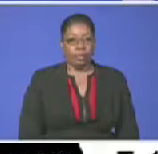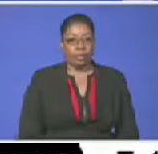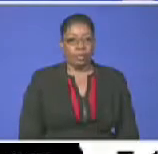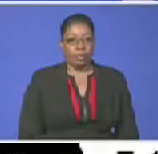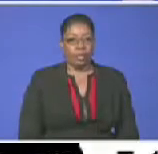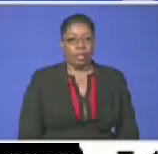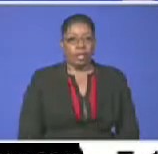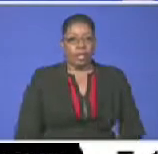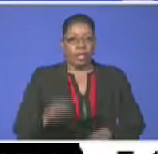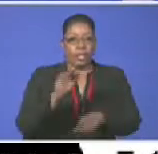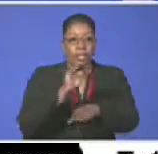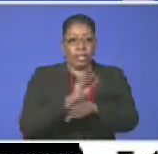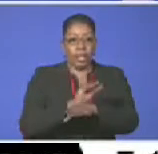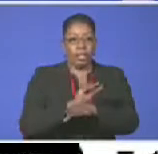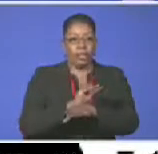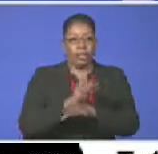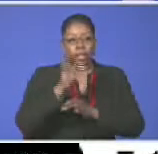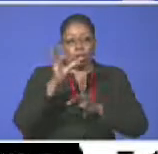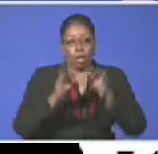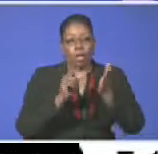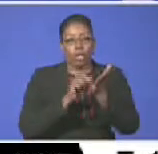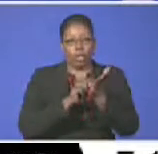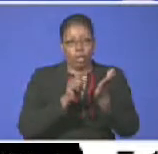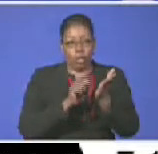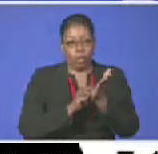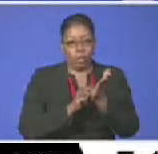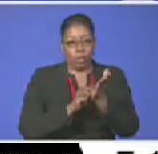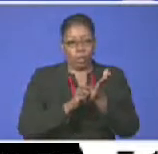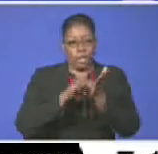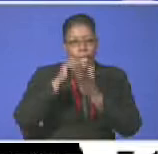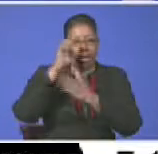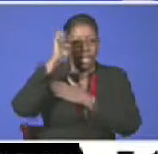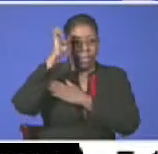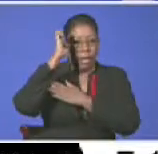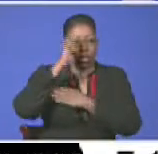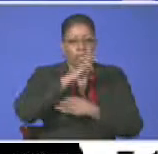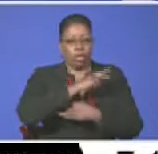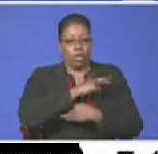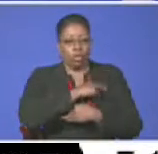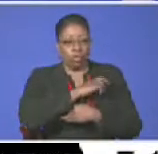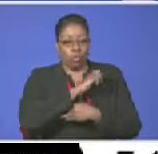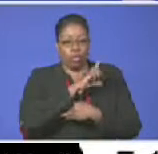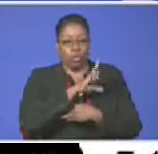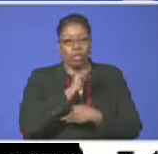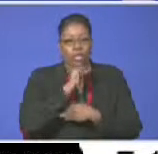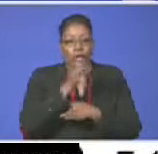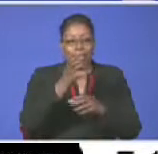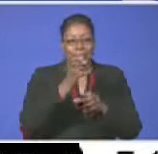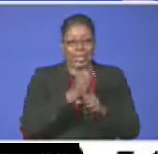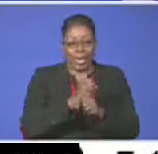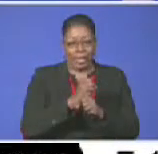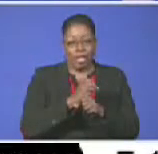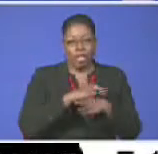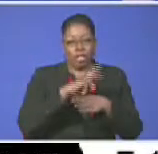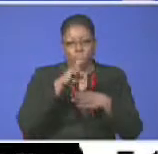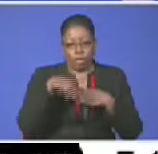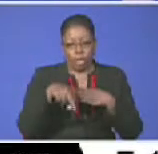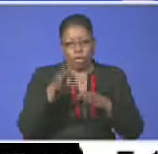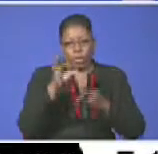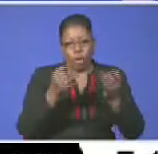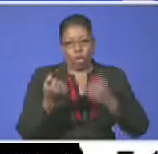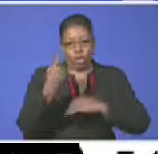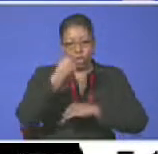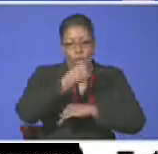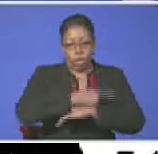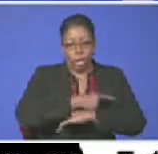We return tonight with news from the courts. Appellant Emmanuel Roe didn't get the results he was hoping for at the Court of Appeal this week. He was seeking